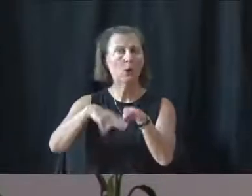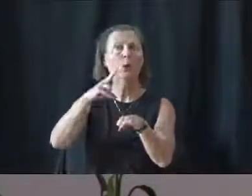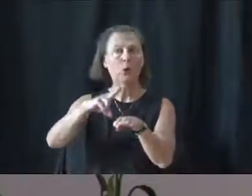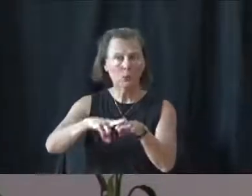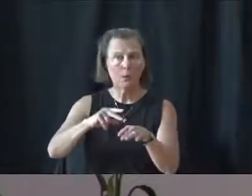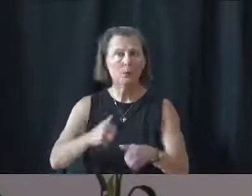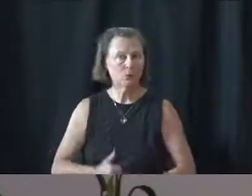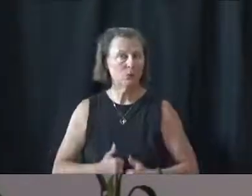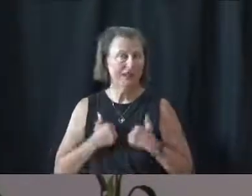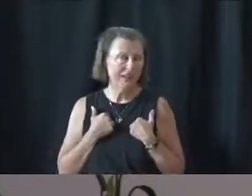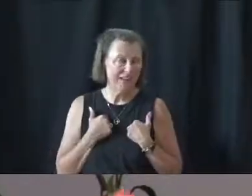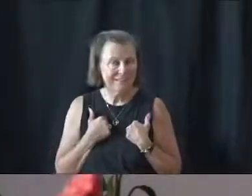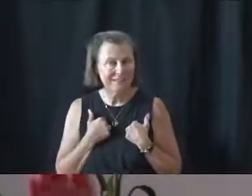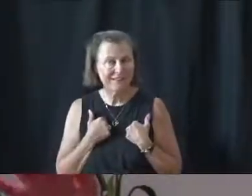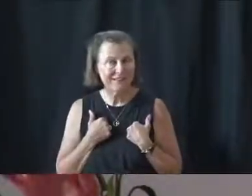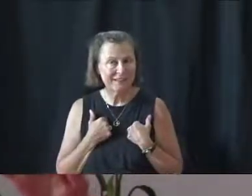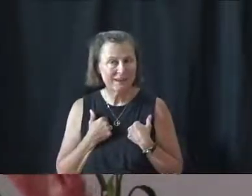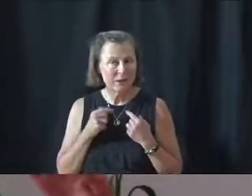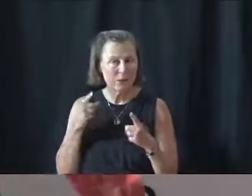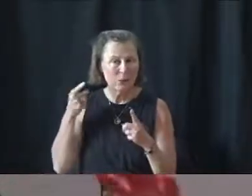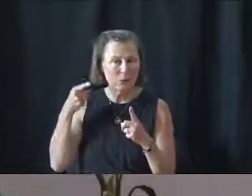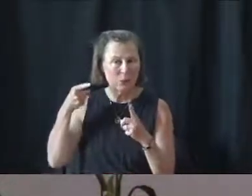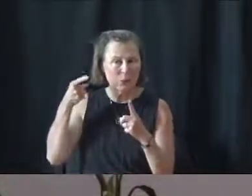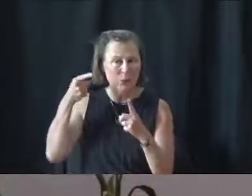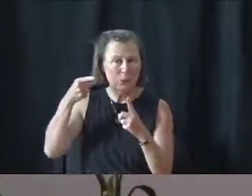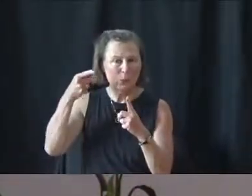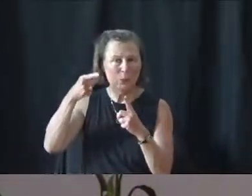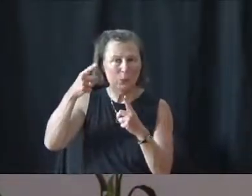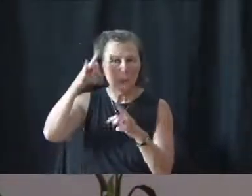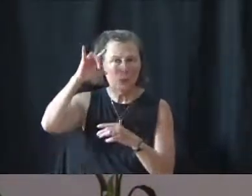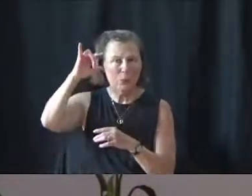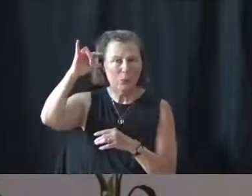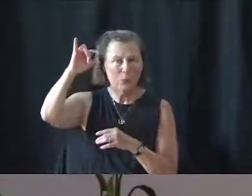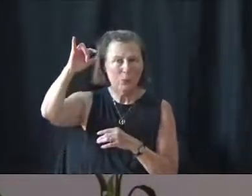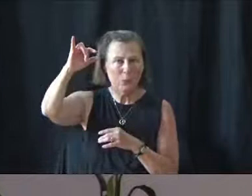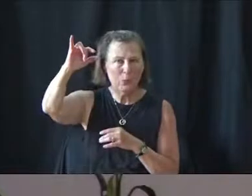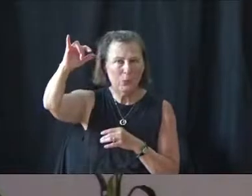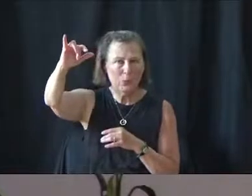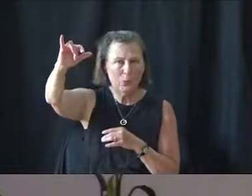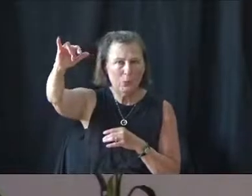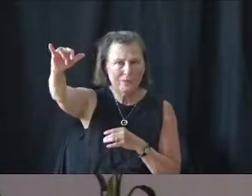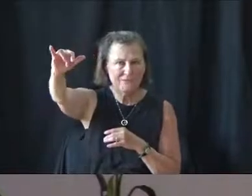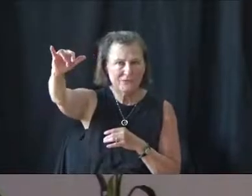live toward an infinite horizon.